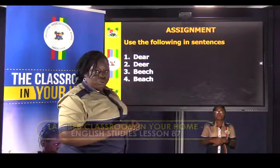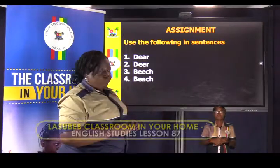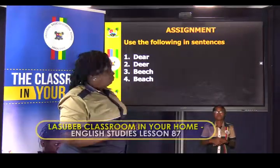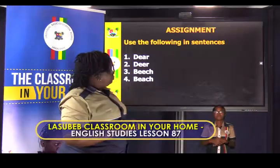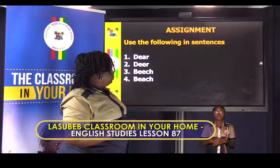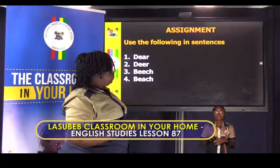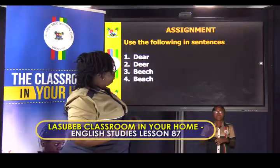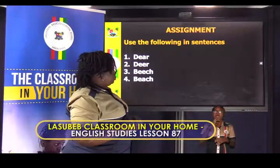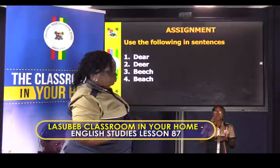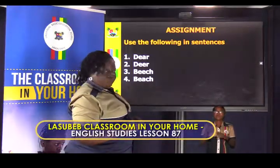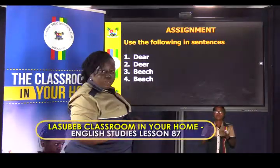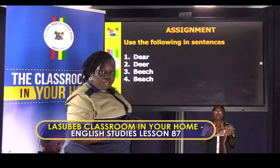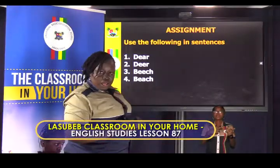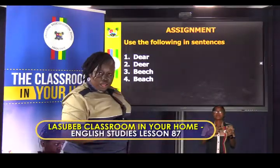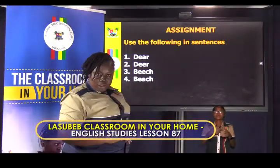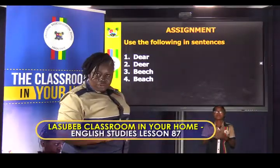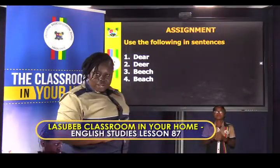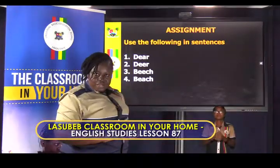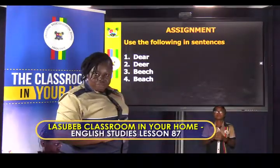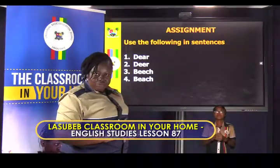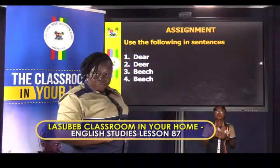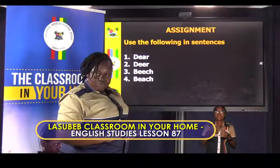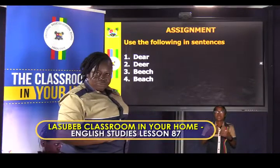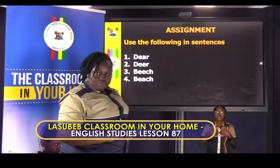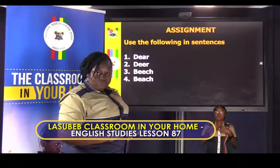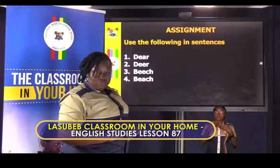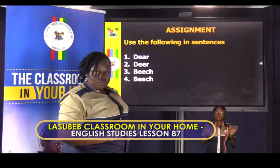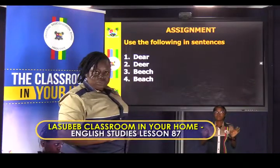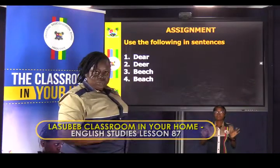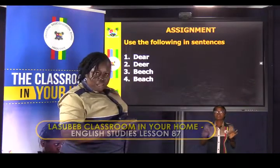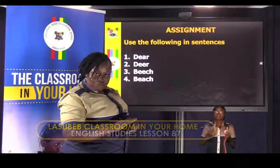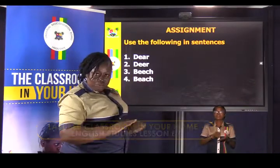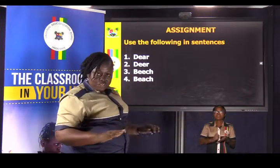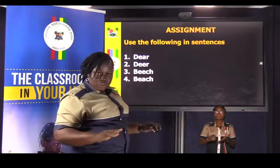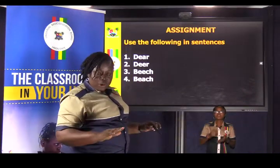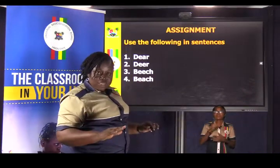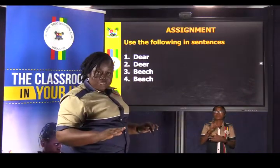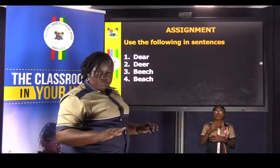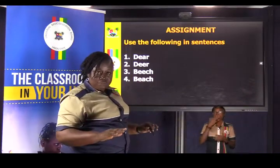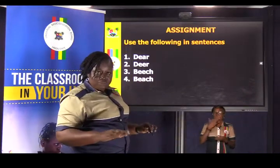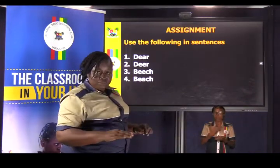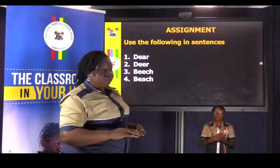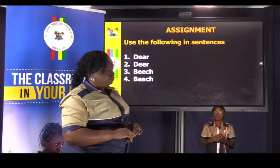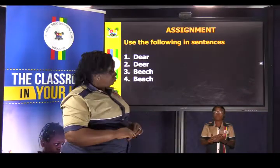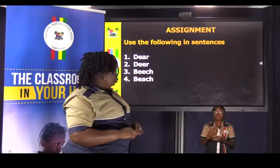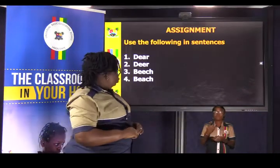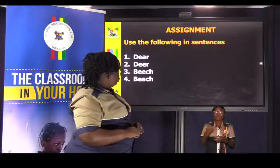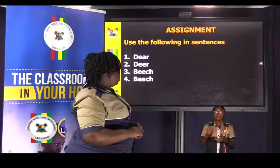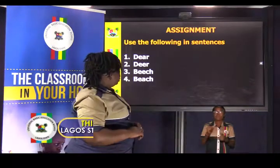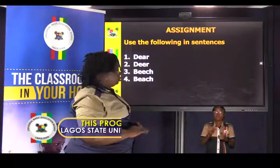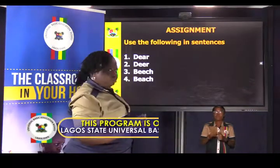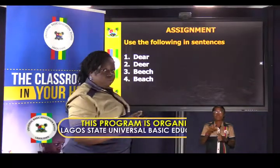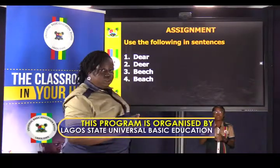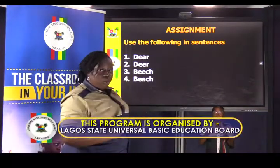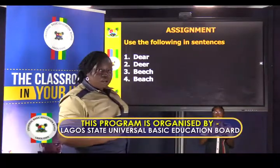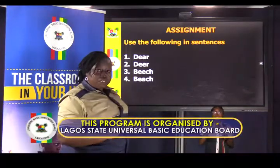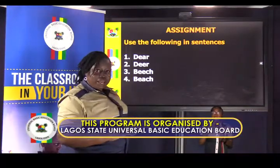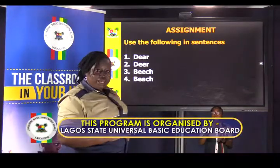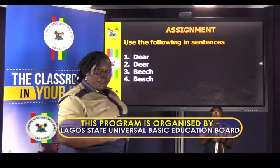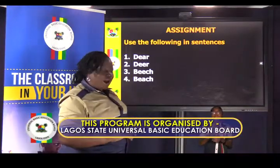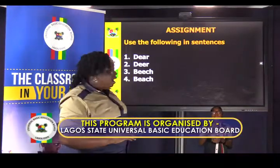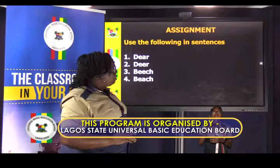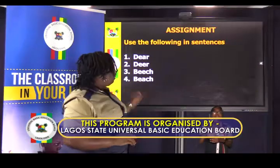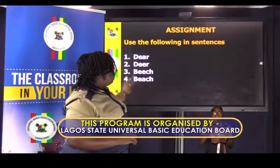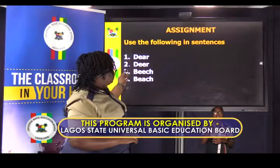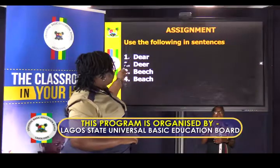for you. Are you ready? Have you finished writing? Good. The words